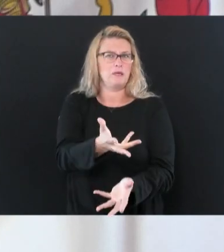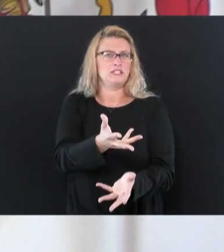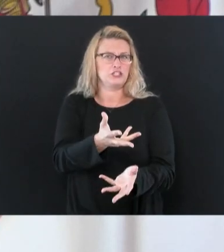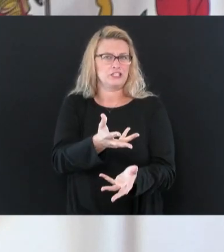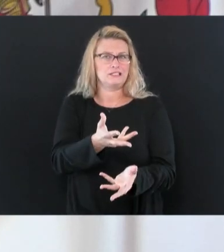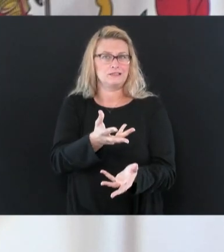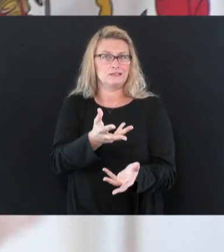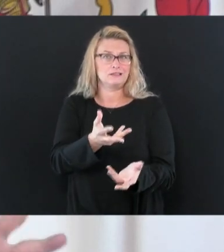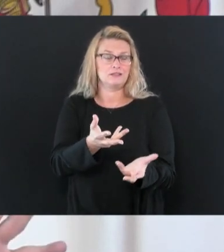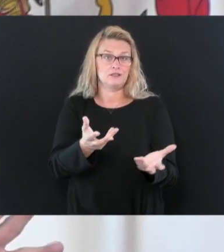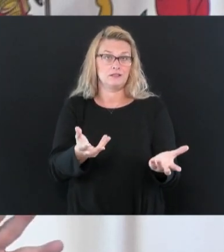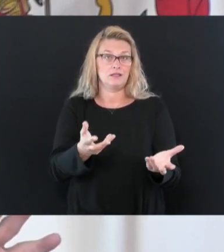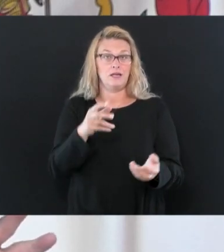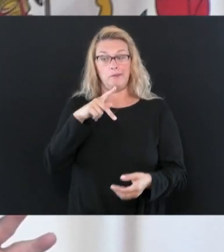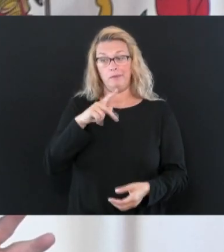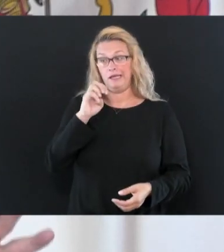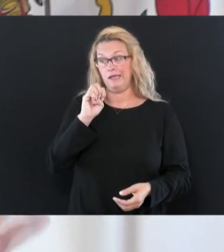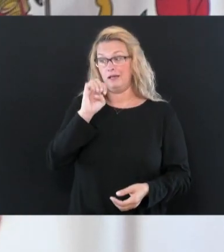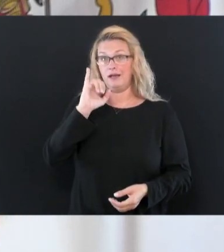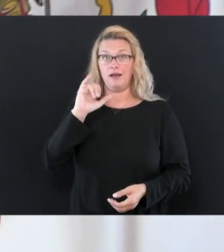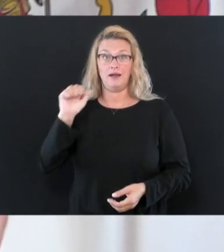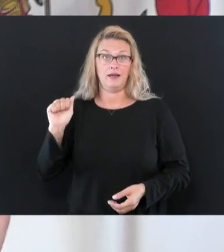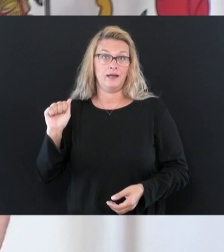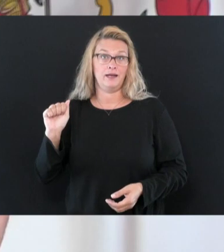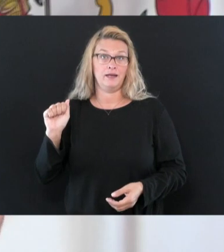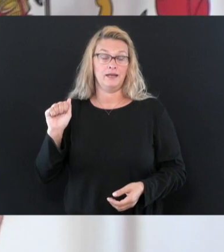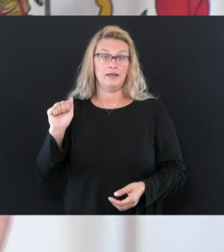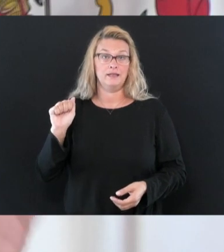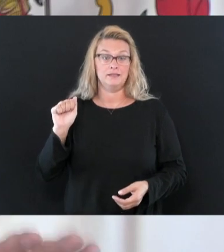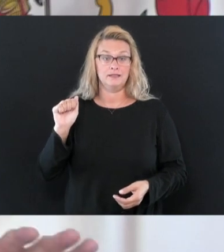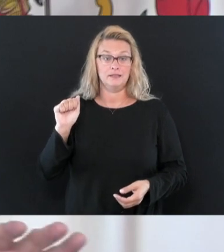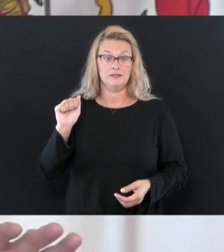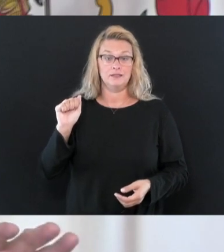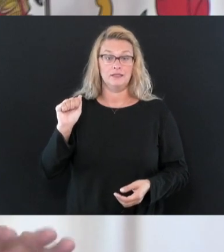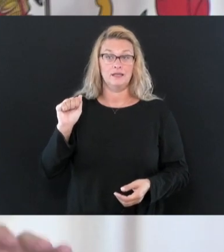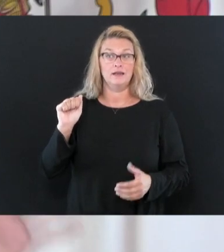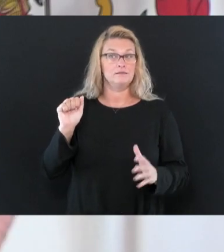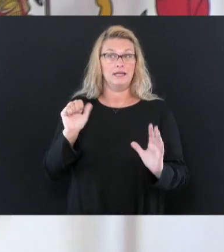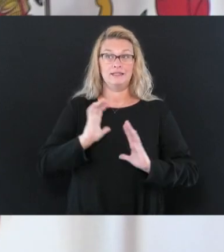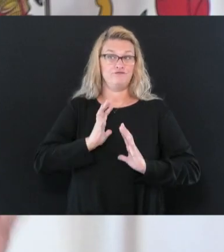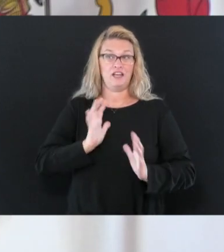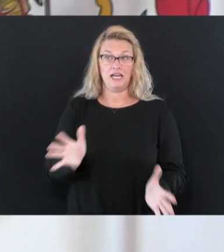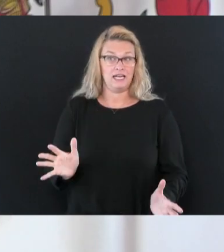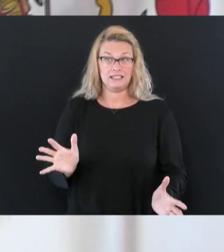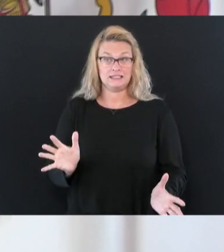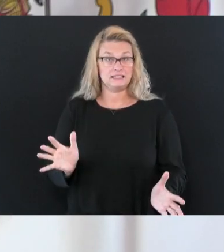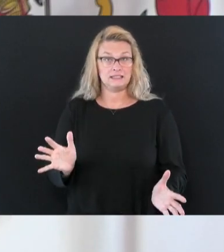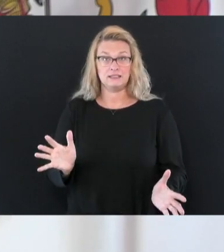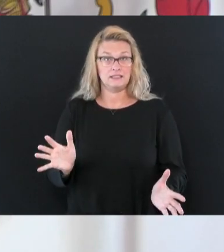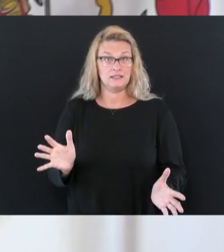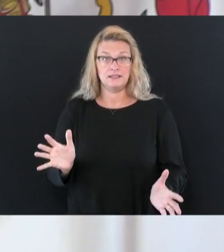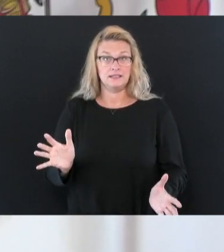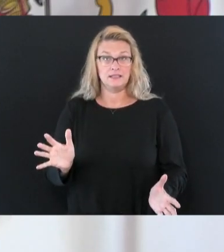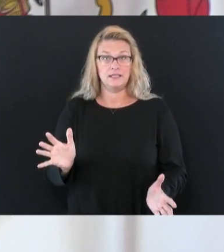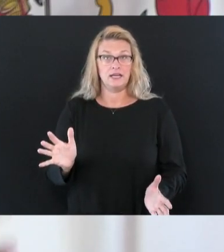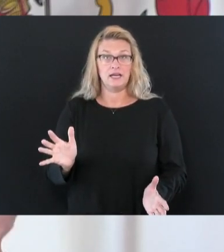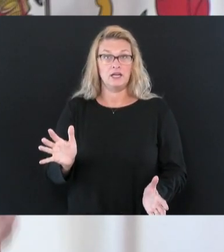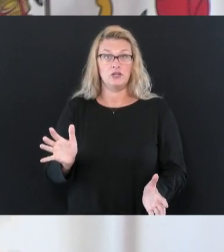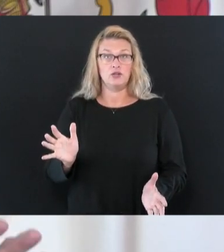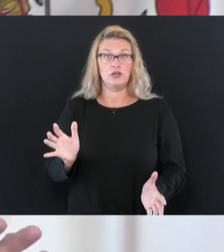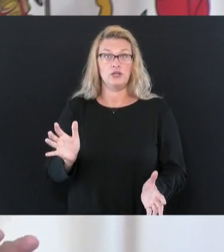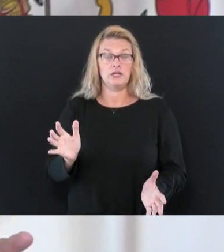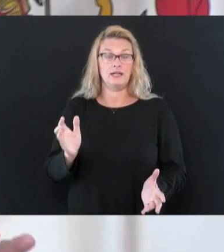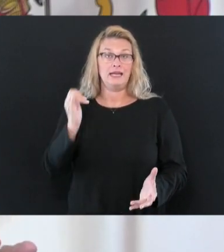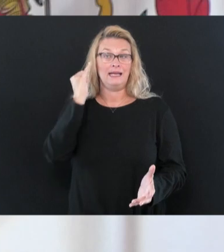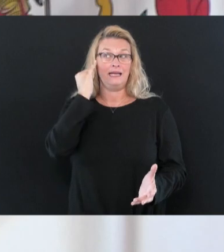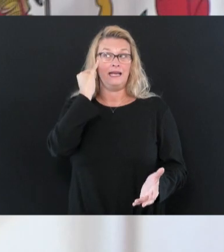believe me, as far as PEIA is sound, and absolutely from the standpoint, if it